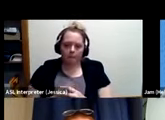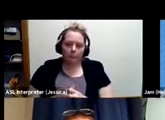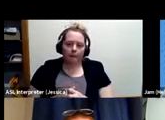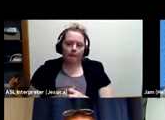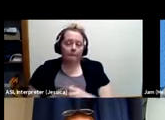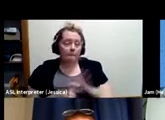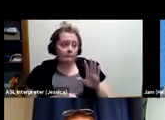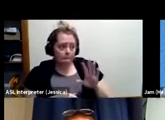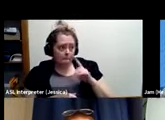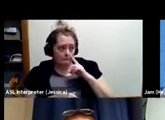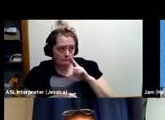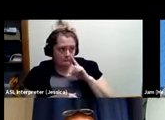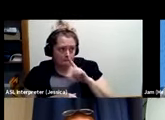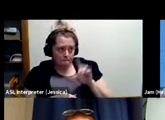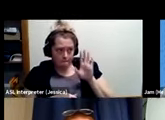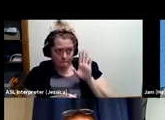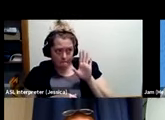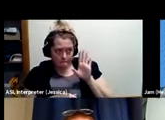Can I jump in and Yeah.